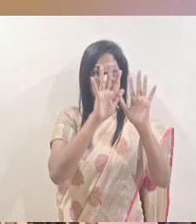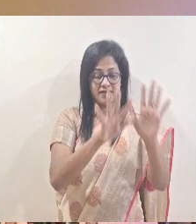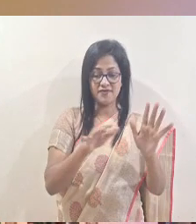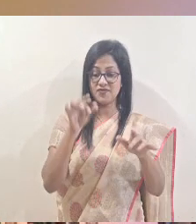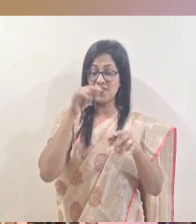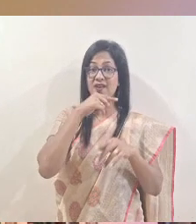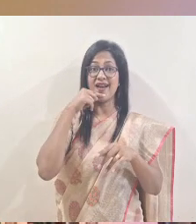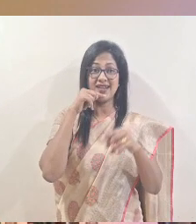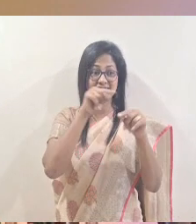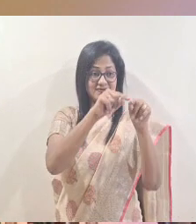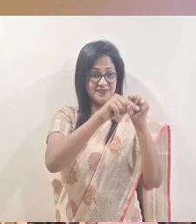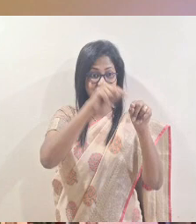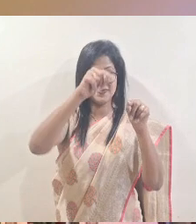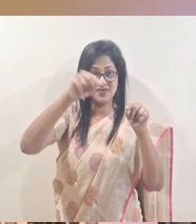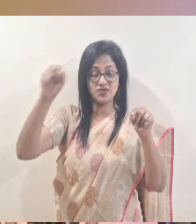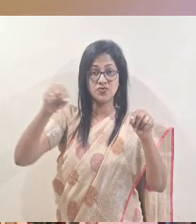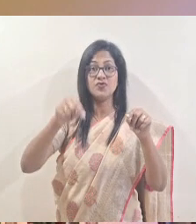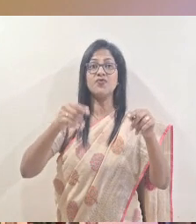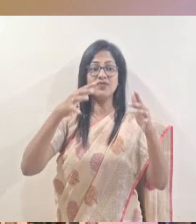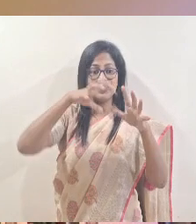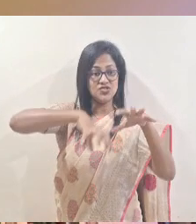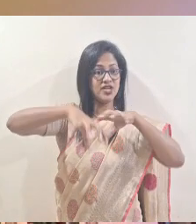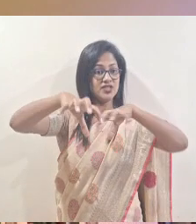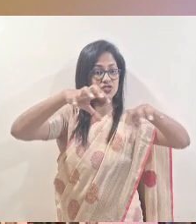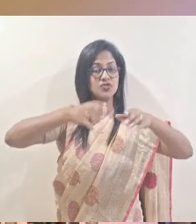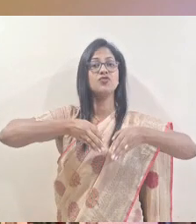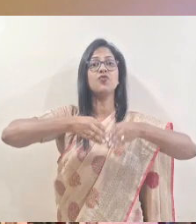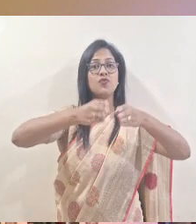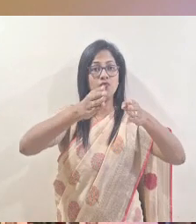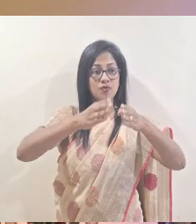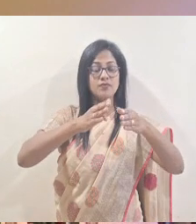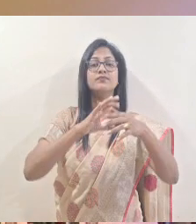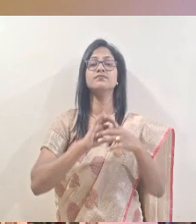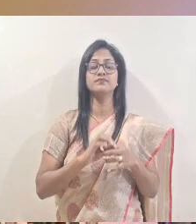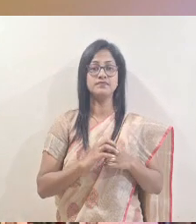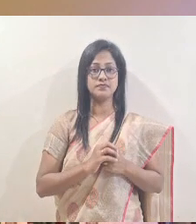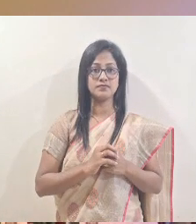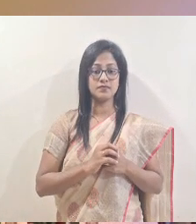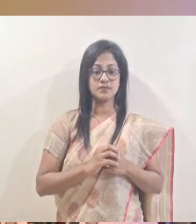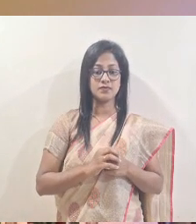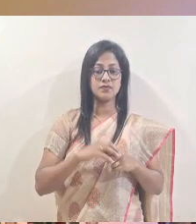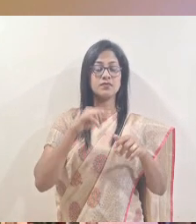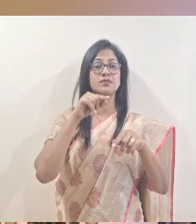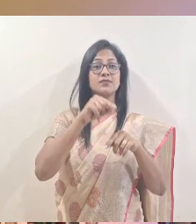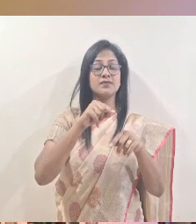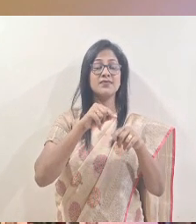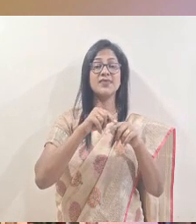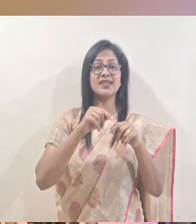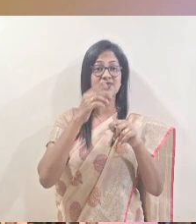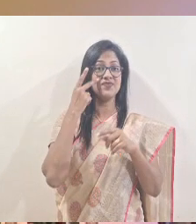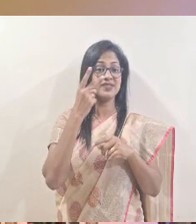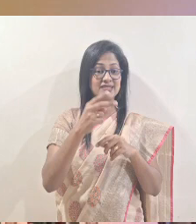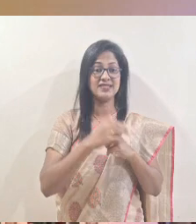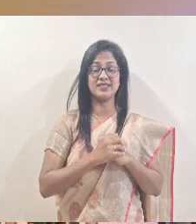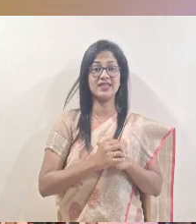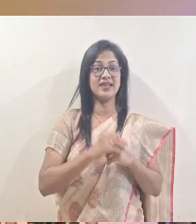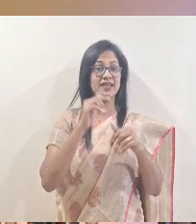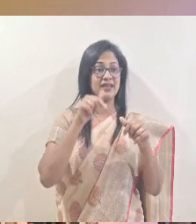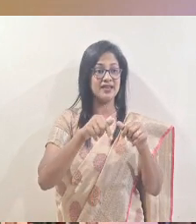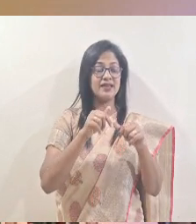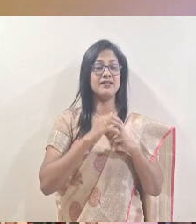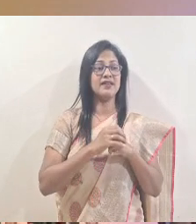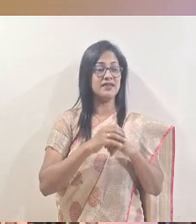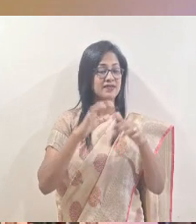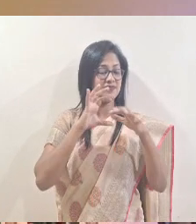formation of the junctions or the road network around that junction specifically. So if you can see, there can be a